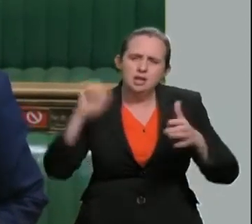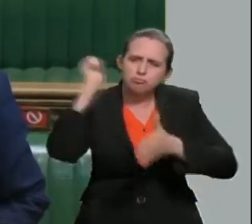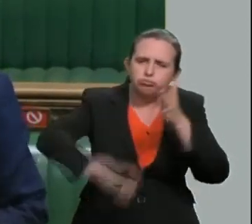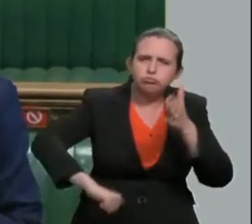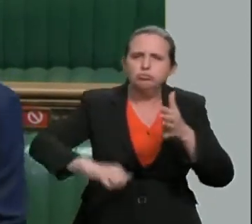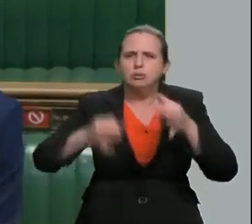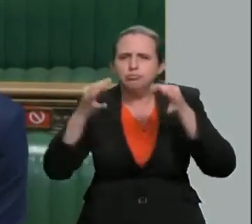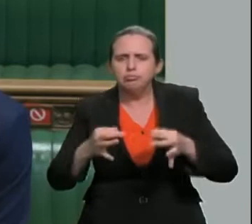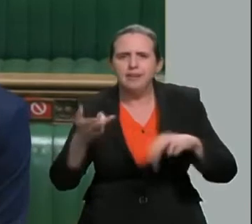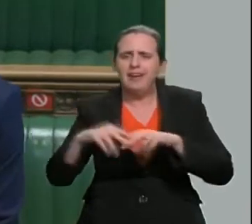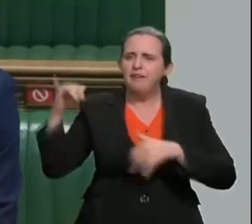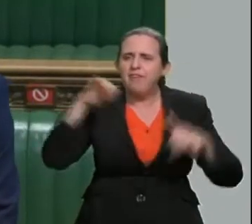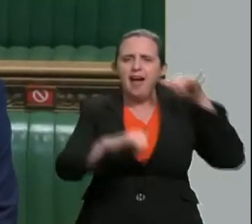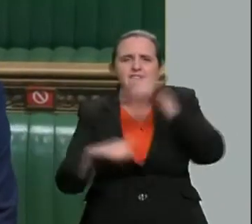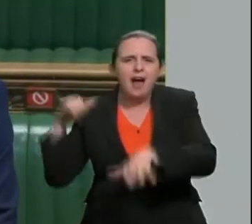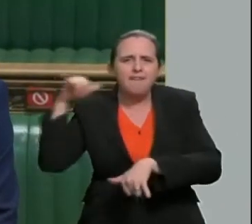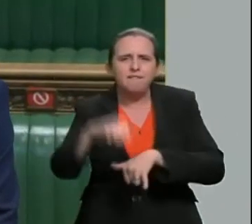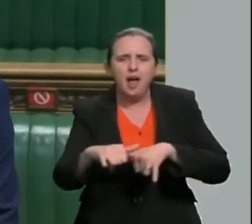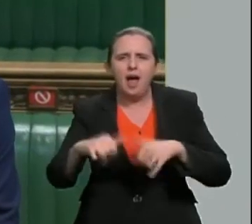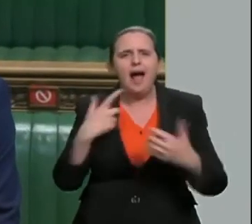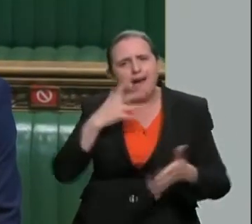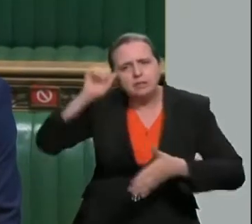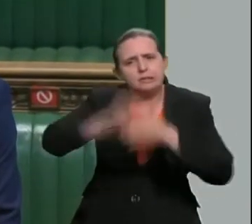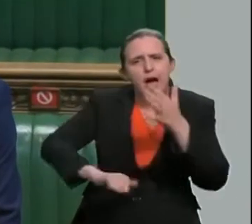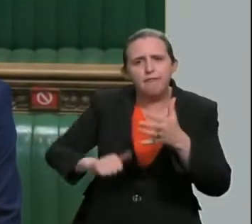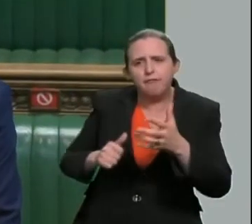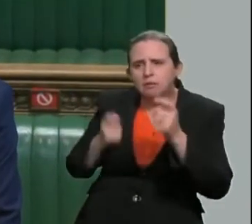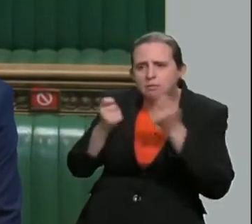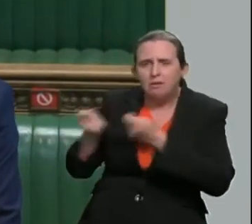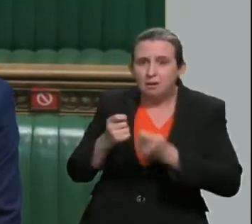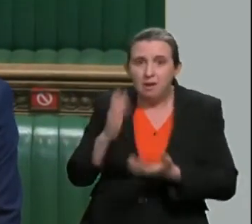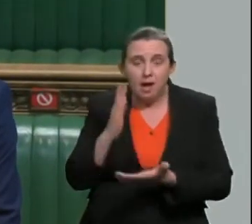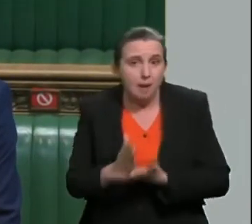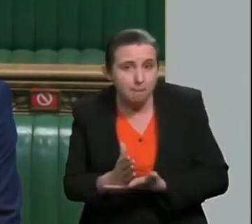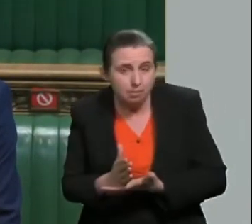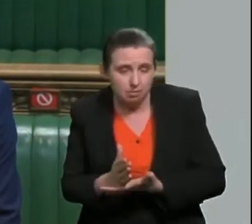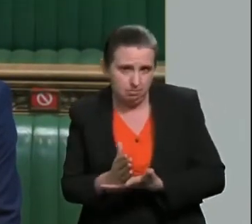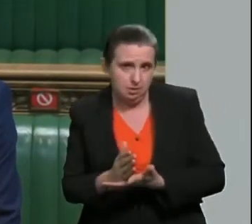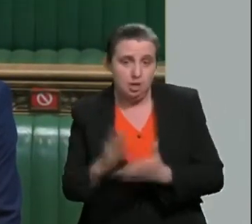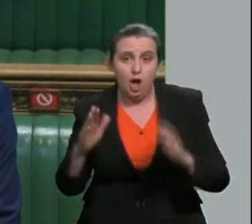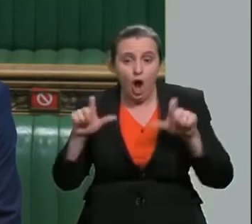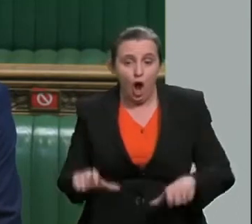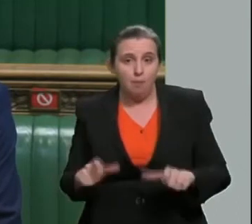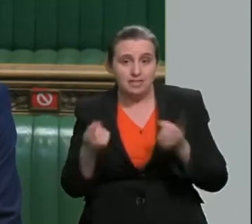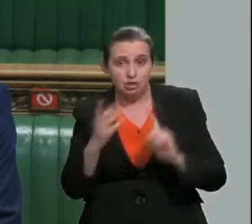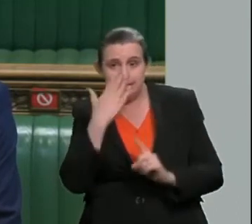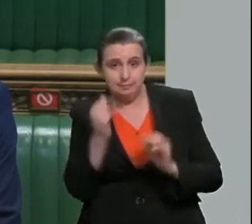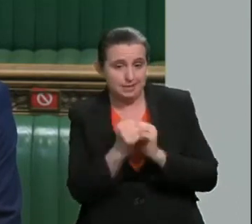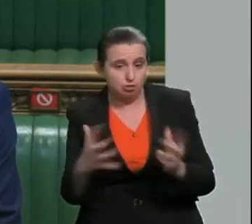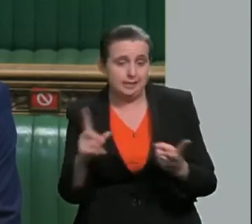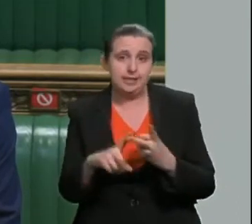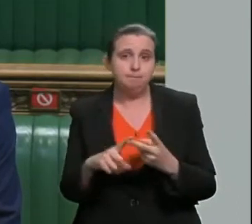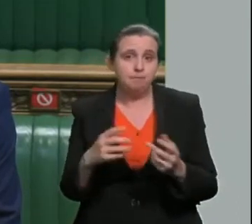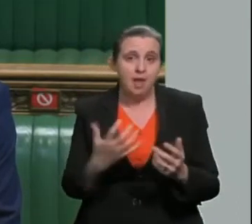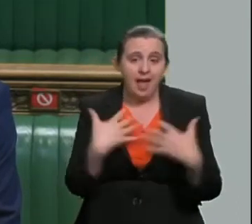world. We know his Home Secretary disagrees with him. We know the Health Secretary disagrees with him. Luckily, Mr. Speaker,